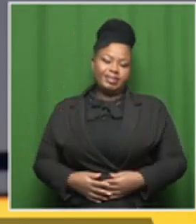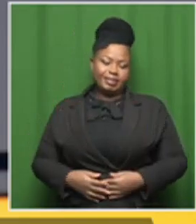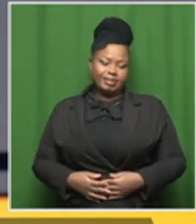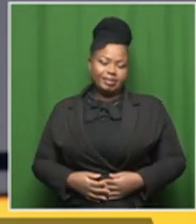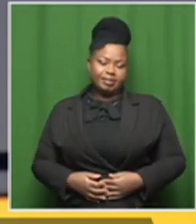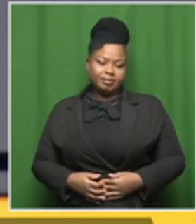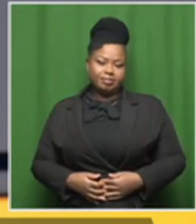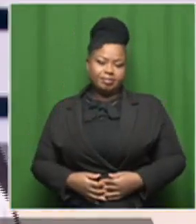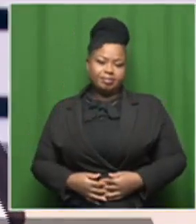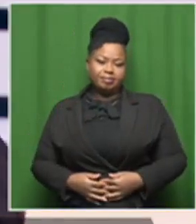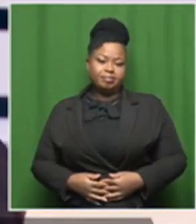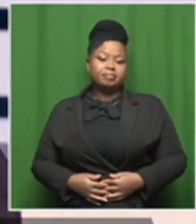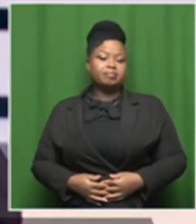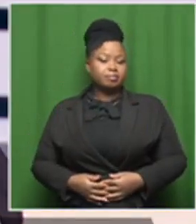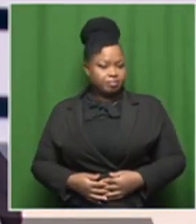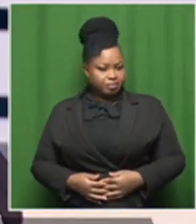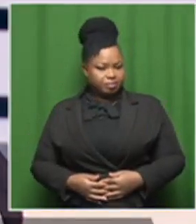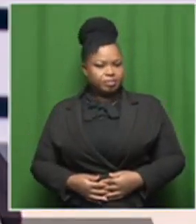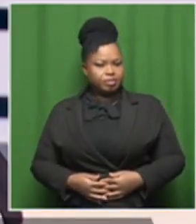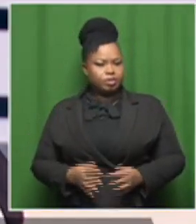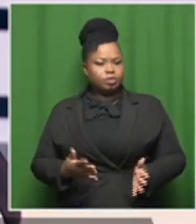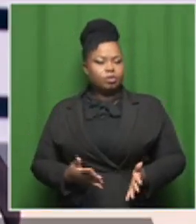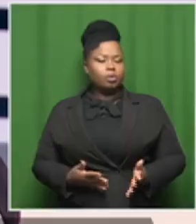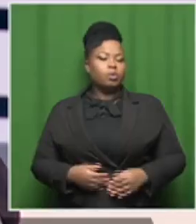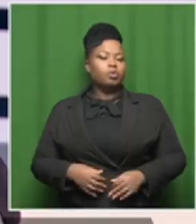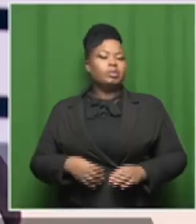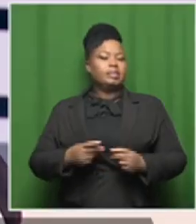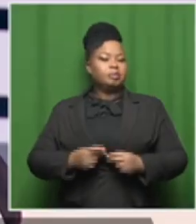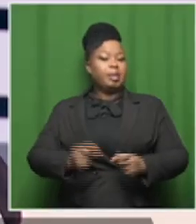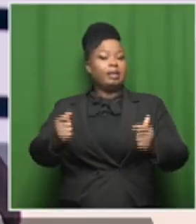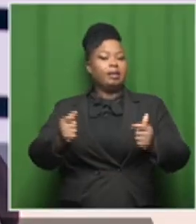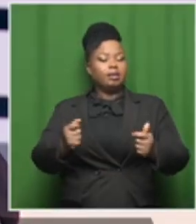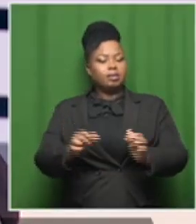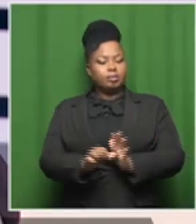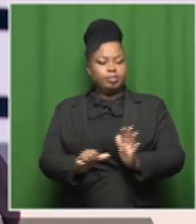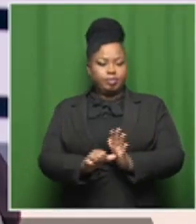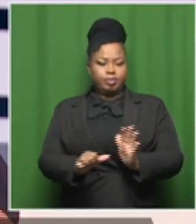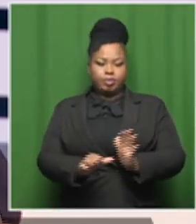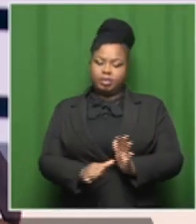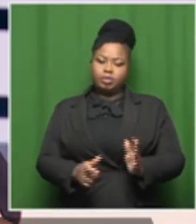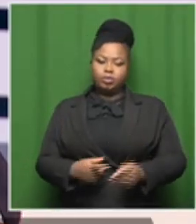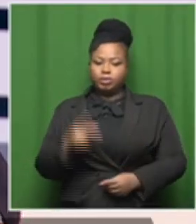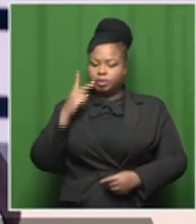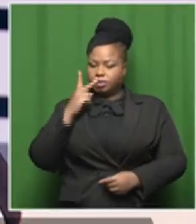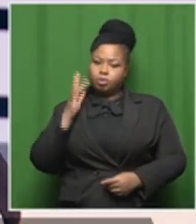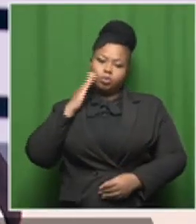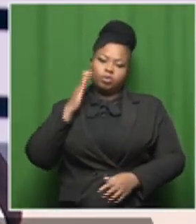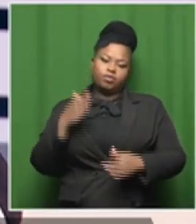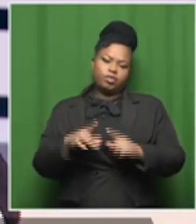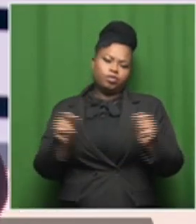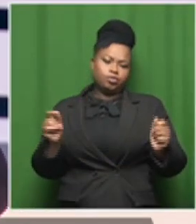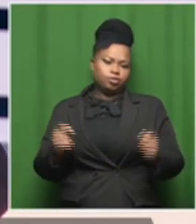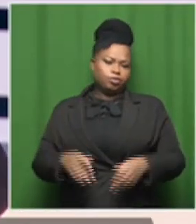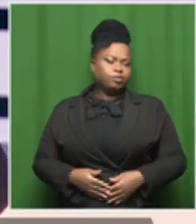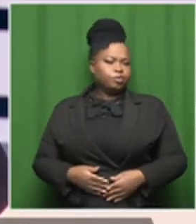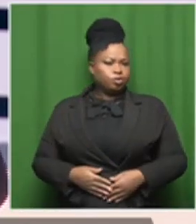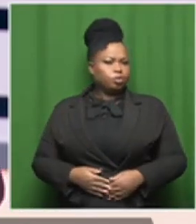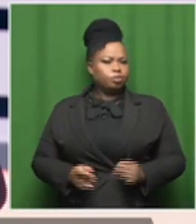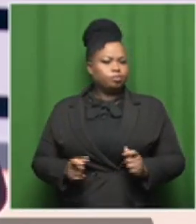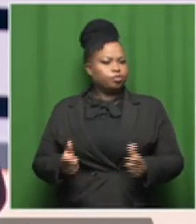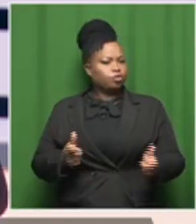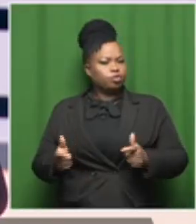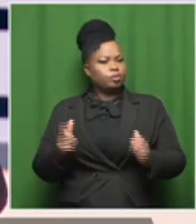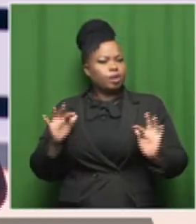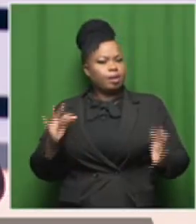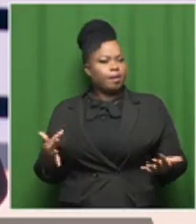Yeah. And I suppose pacing is a very critical element, in terms of completing this particular race. So how does pacing contribute, or